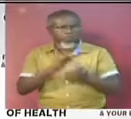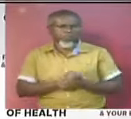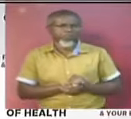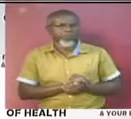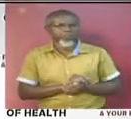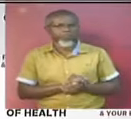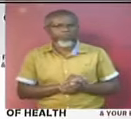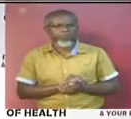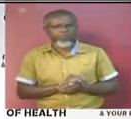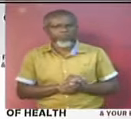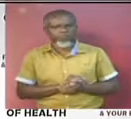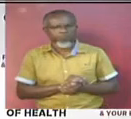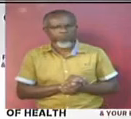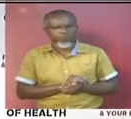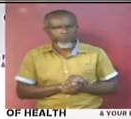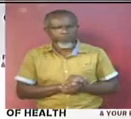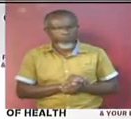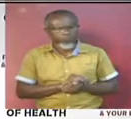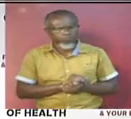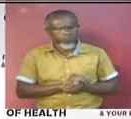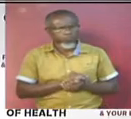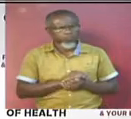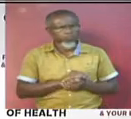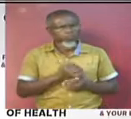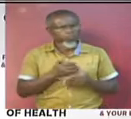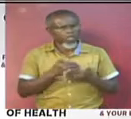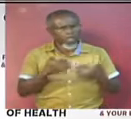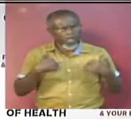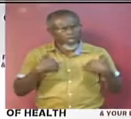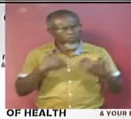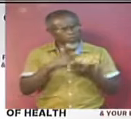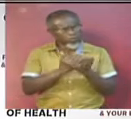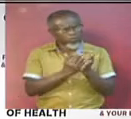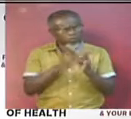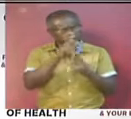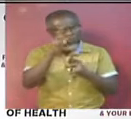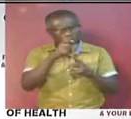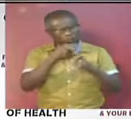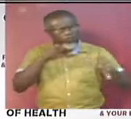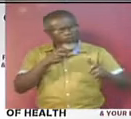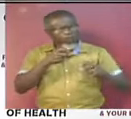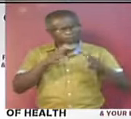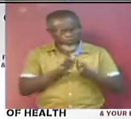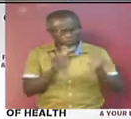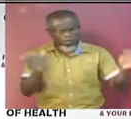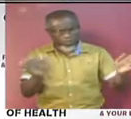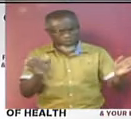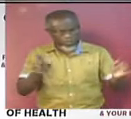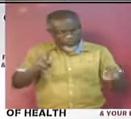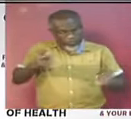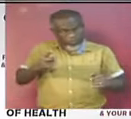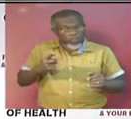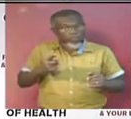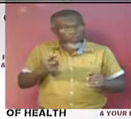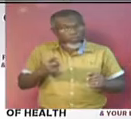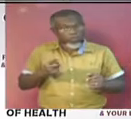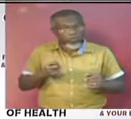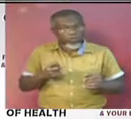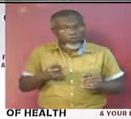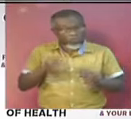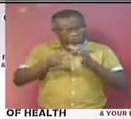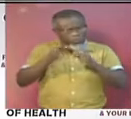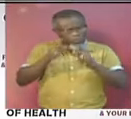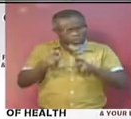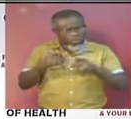do receive questions from the public, and we do have some frequently asked questions. The first one is, if a person has an